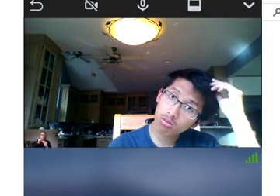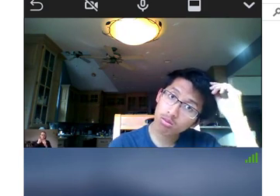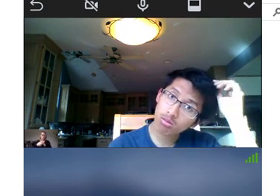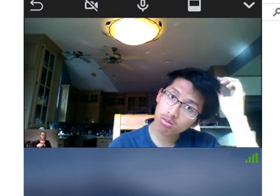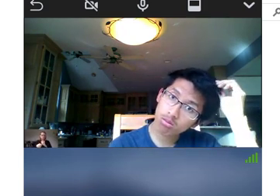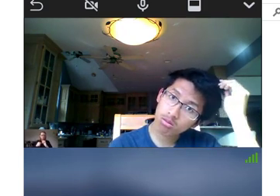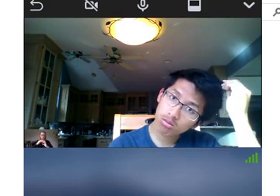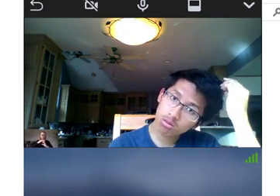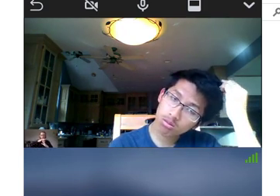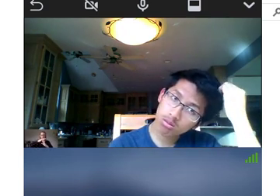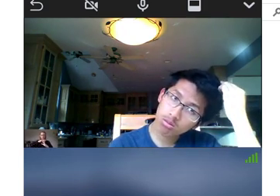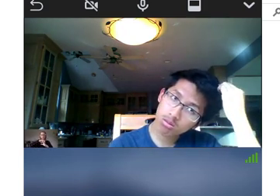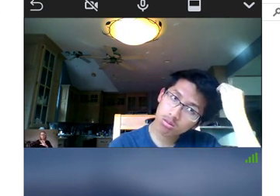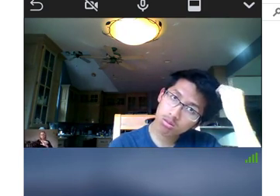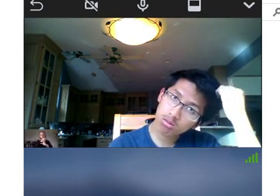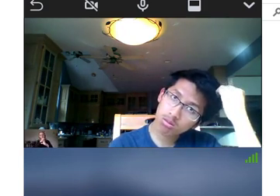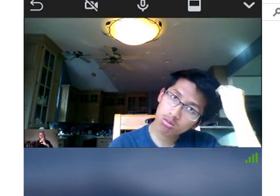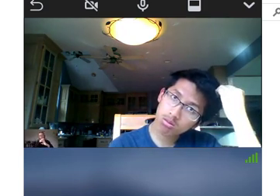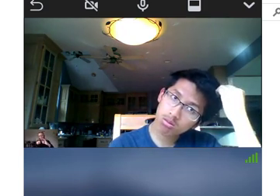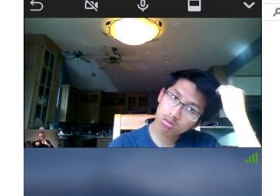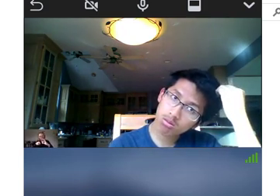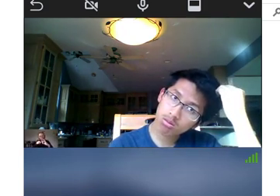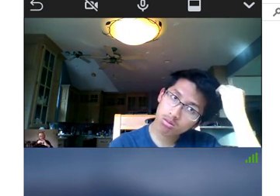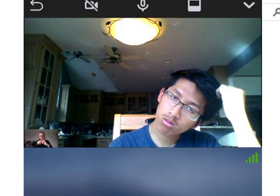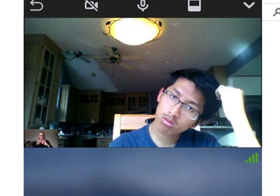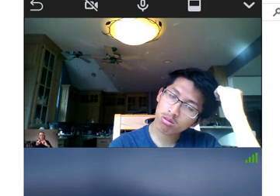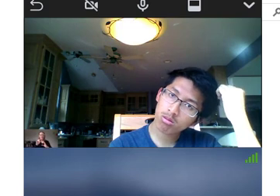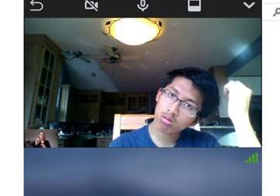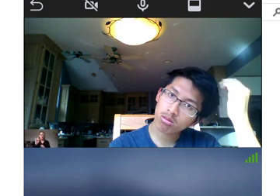So that's where that equation comes from.